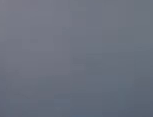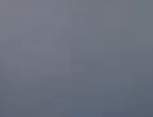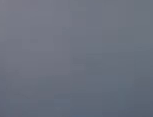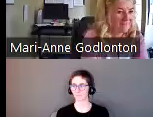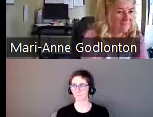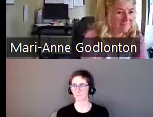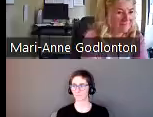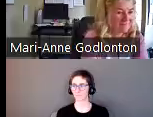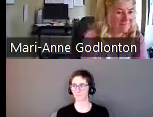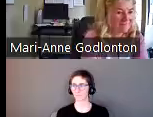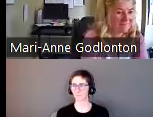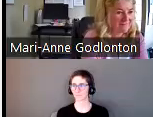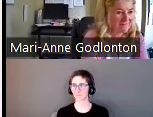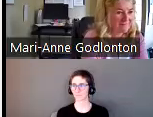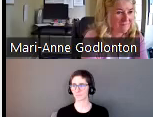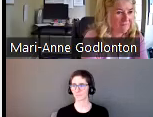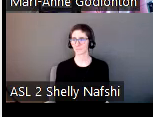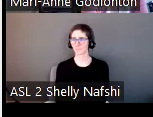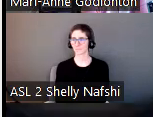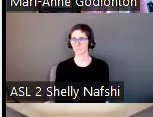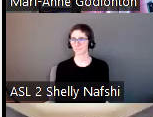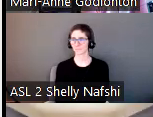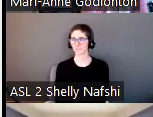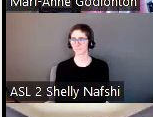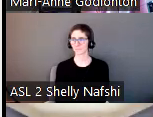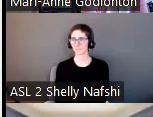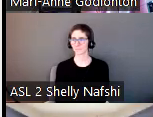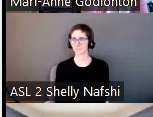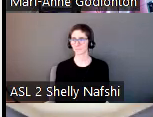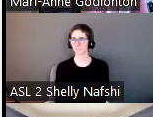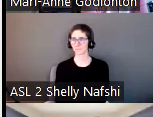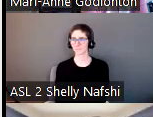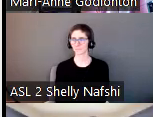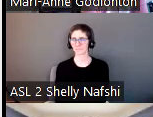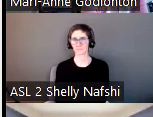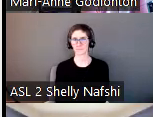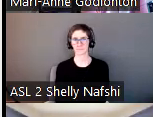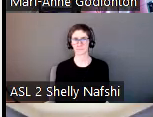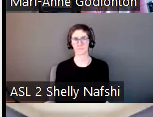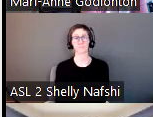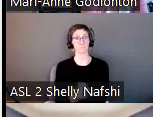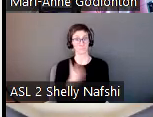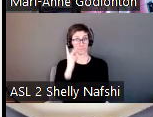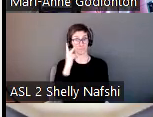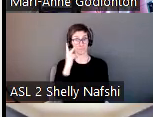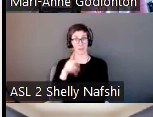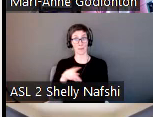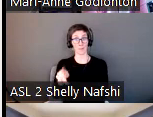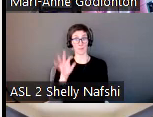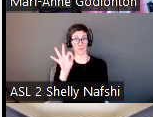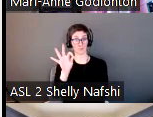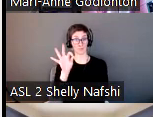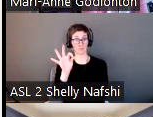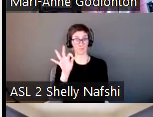Oh. All right. Can you see my PowerPoint?